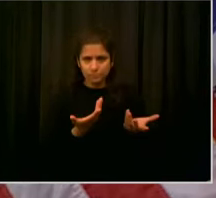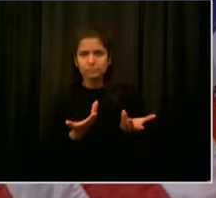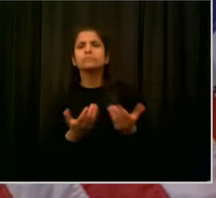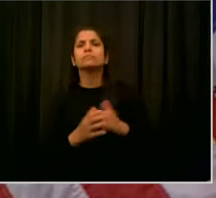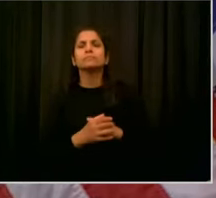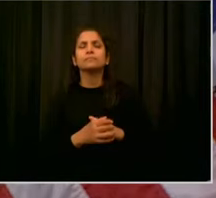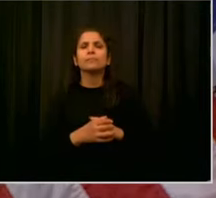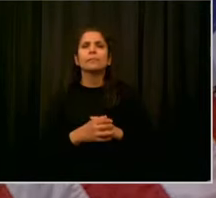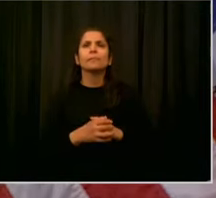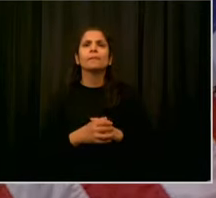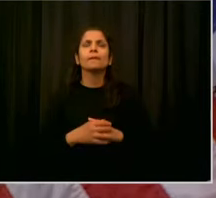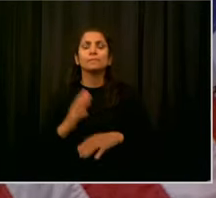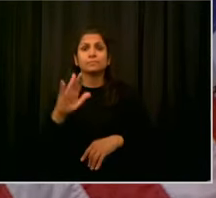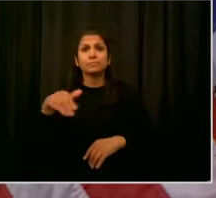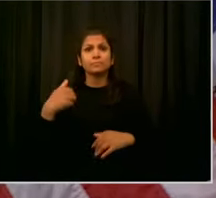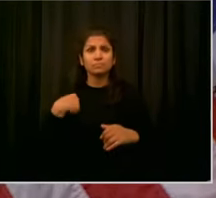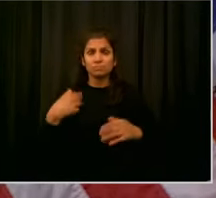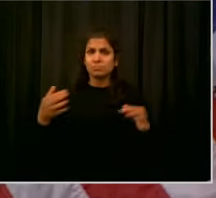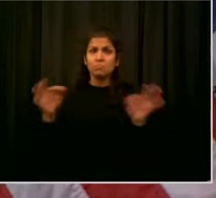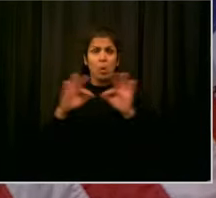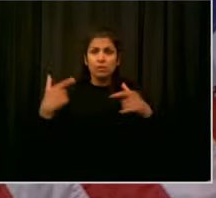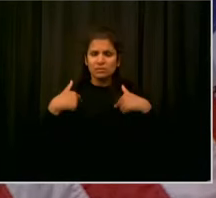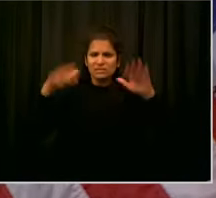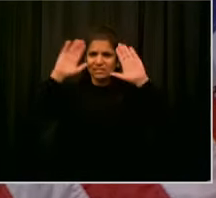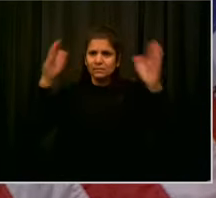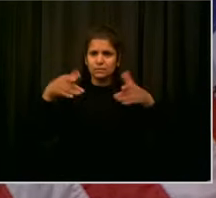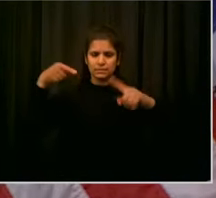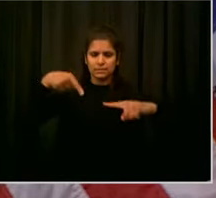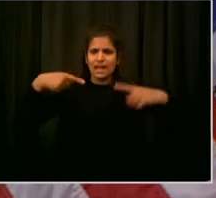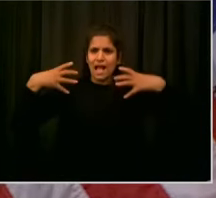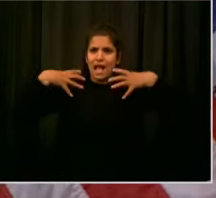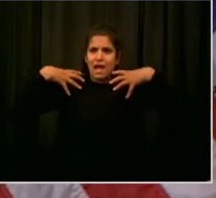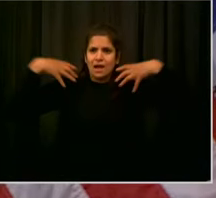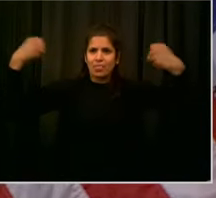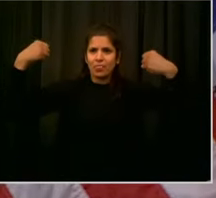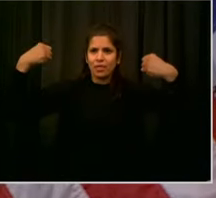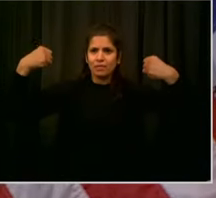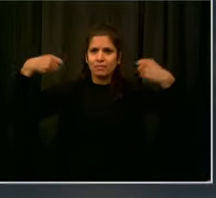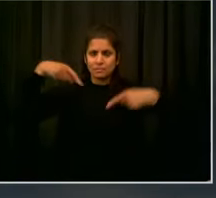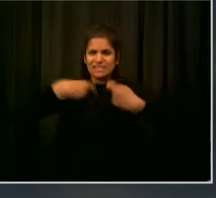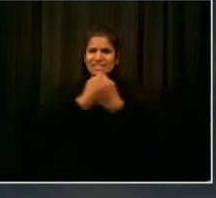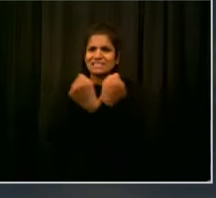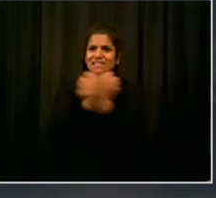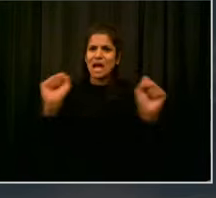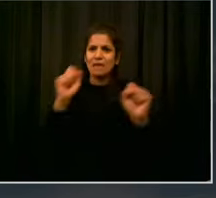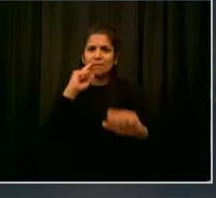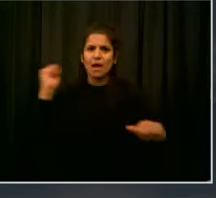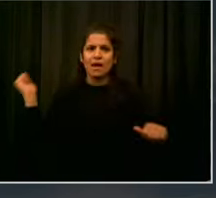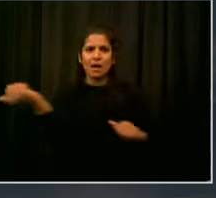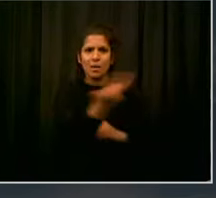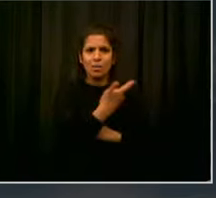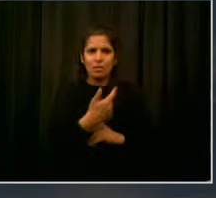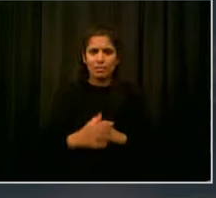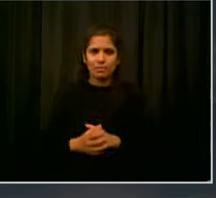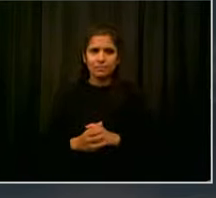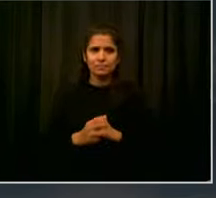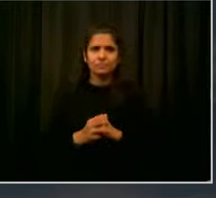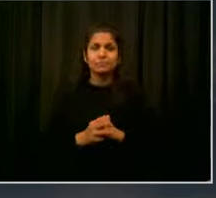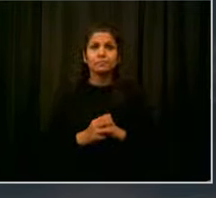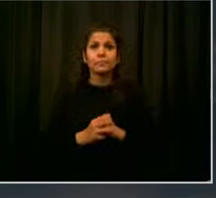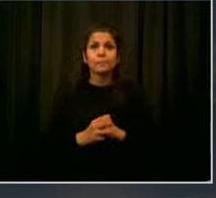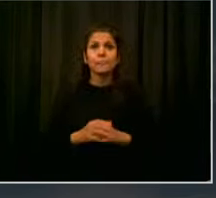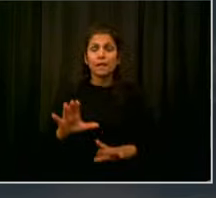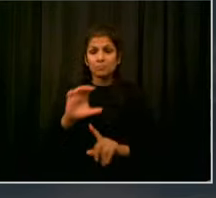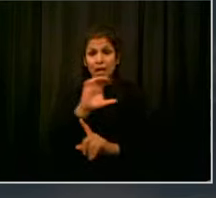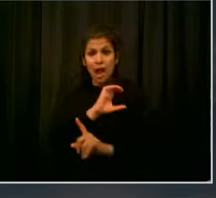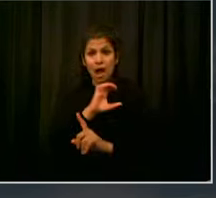all. Commissioner, you want to add anything? No, I think you hit everything. The only issue that was a long